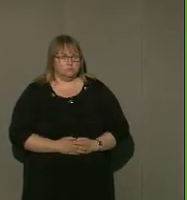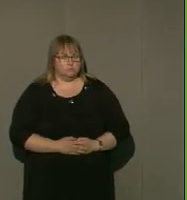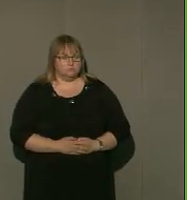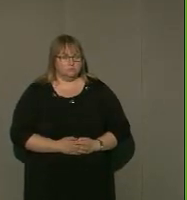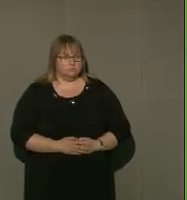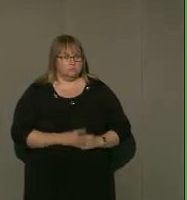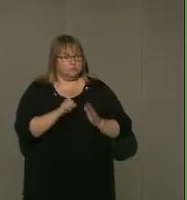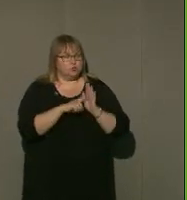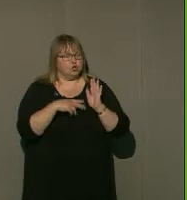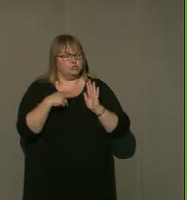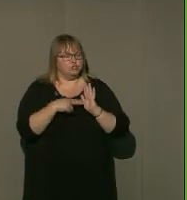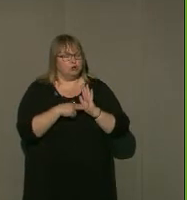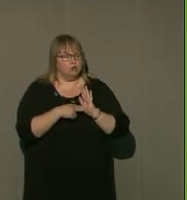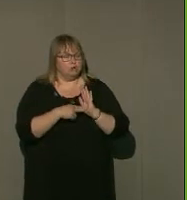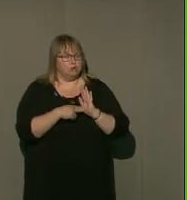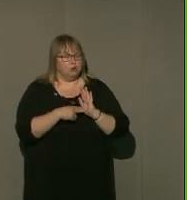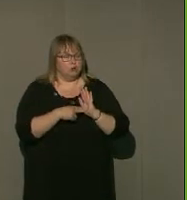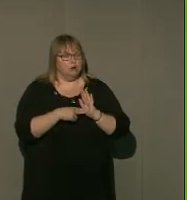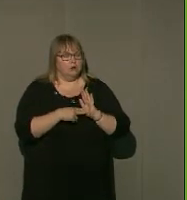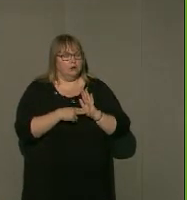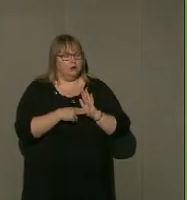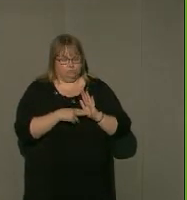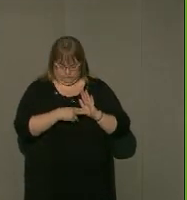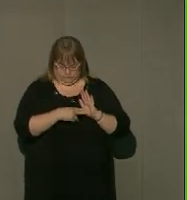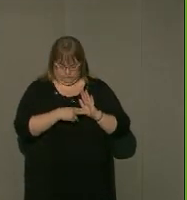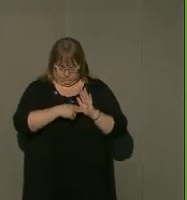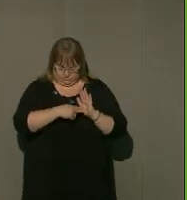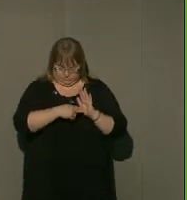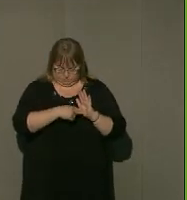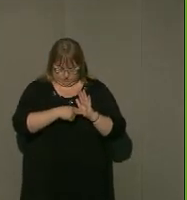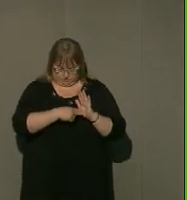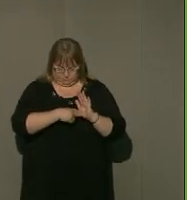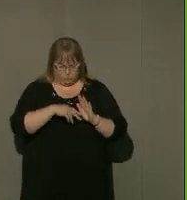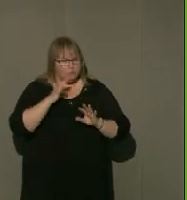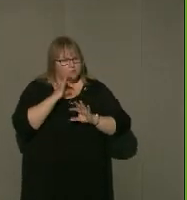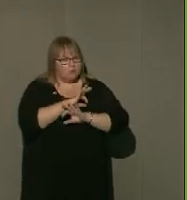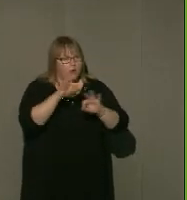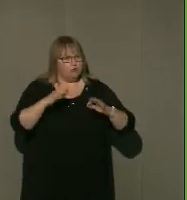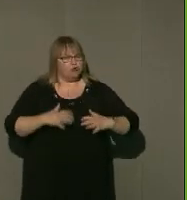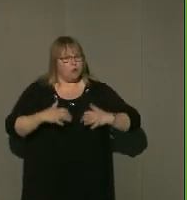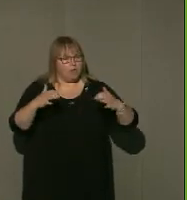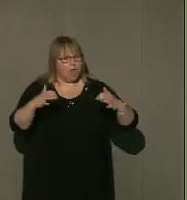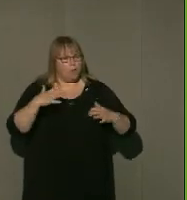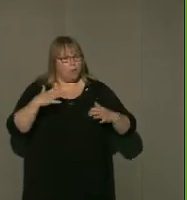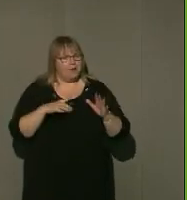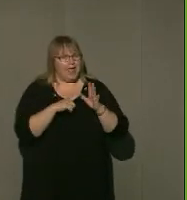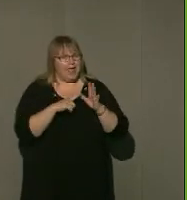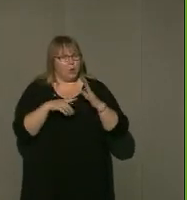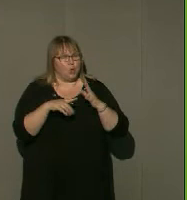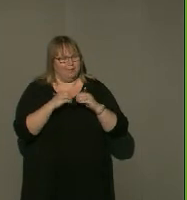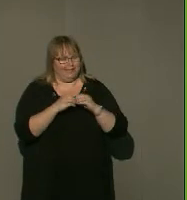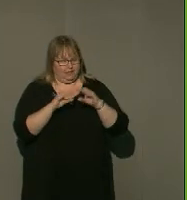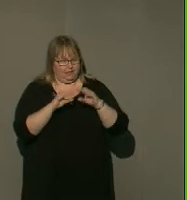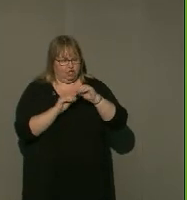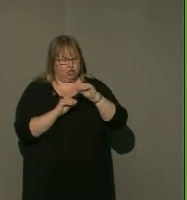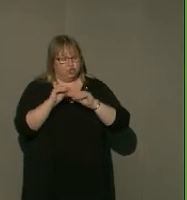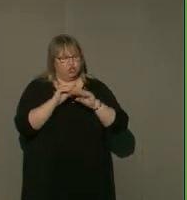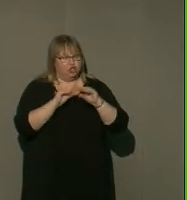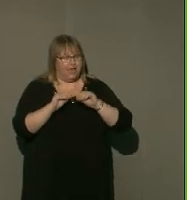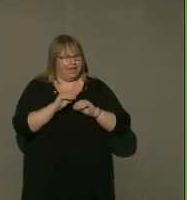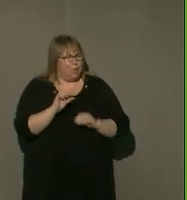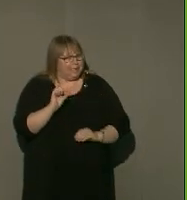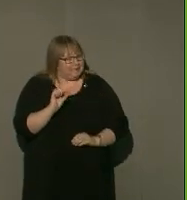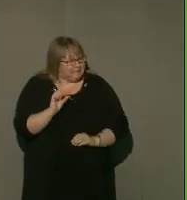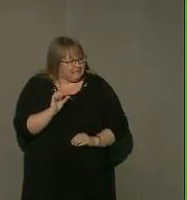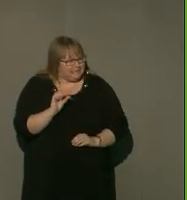John Coyne, Liverpool Green Party. I'm going to ask conference to change the order of business, but only a little bit. There